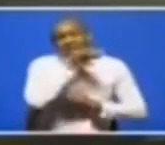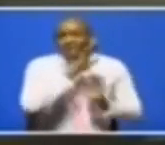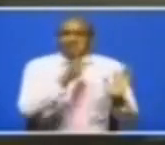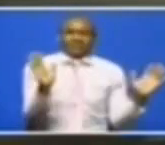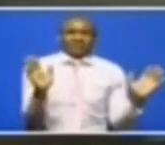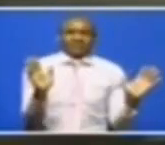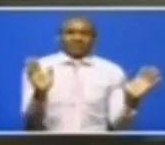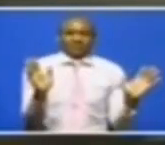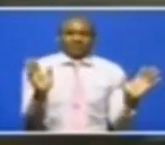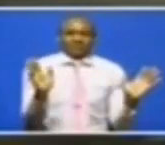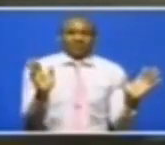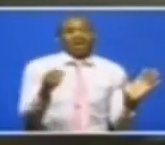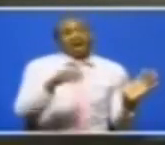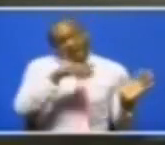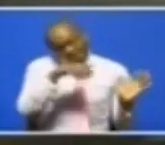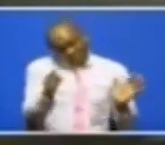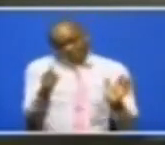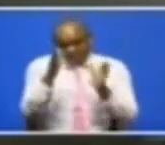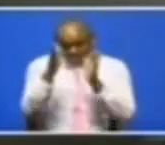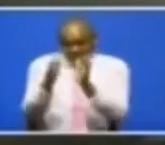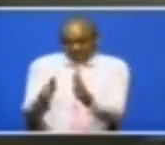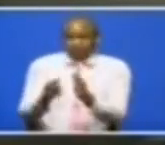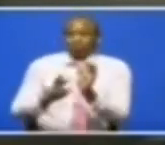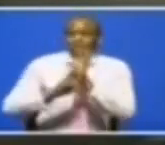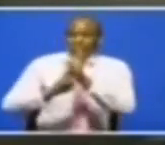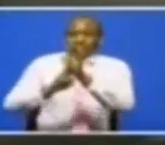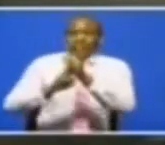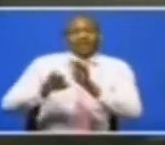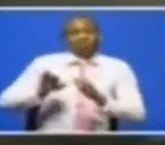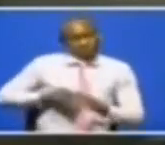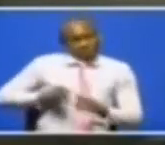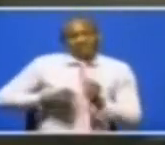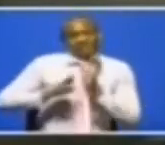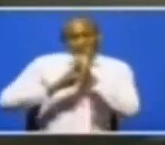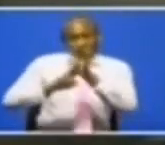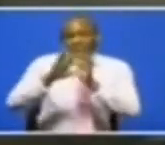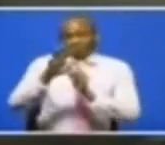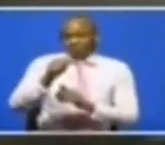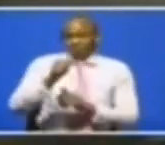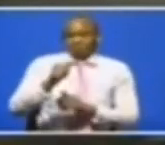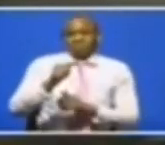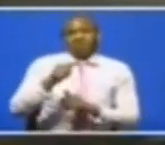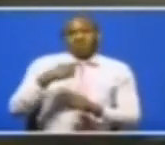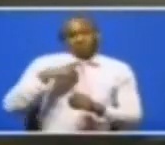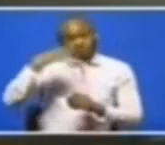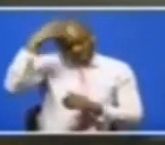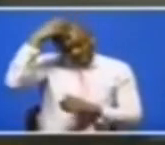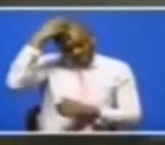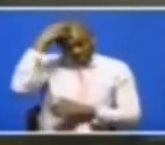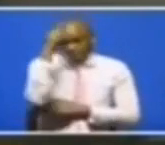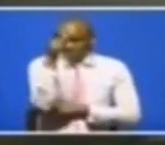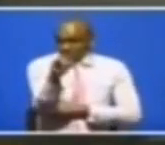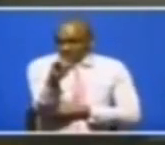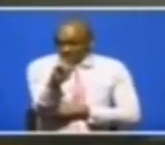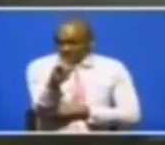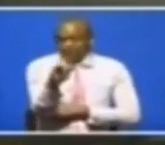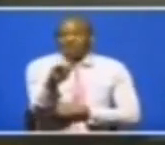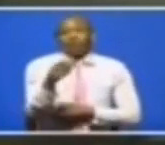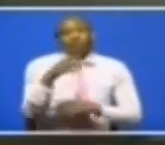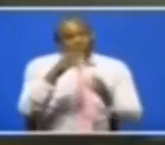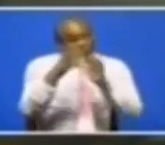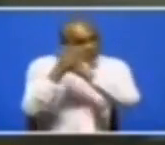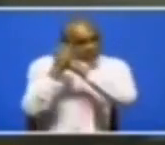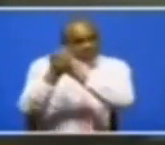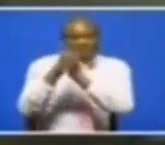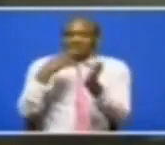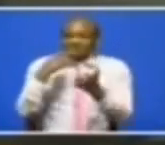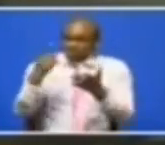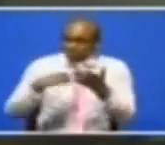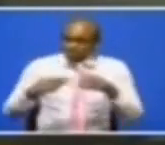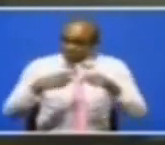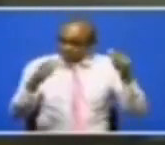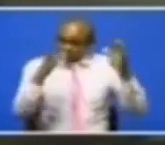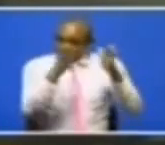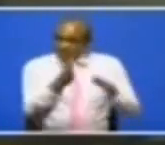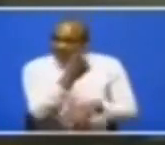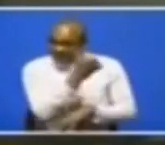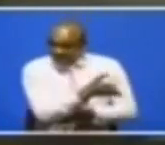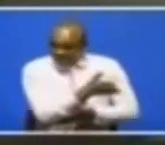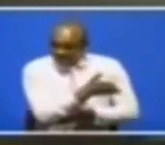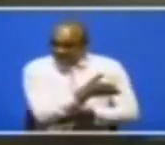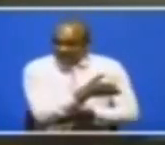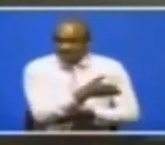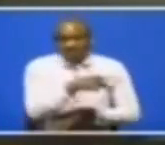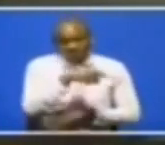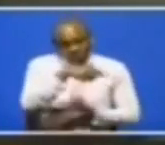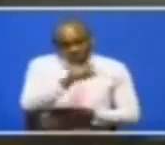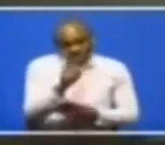NASA. Naye mgombea uwakilishi wa wanawake katika kaunti ya Lamu, Ruwaida Mohamed wa Jubilee, amemkashifu mpinzani wake